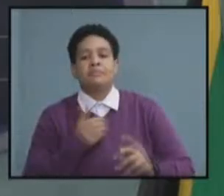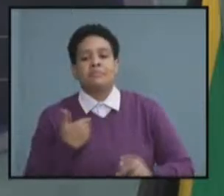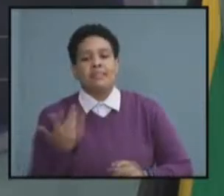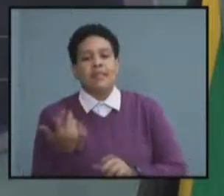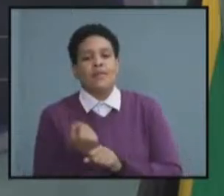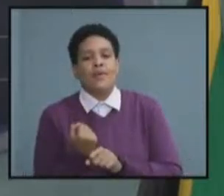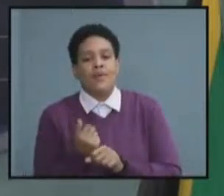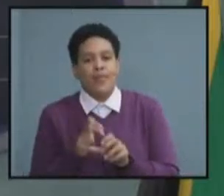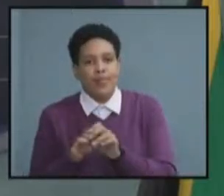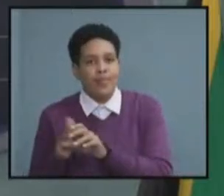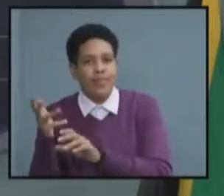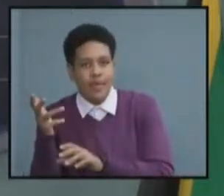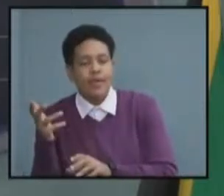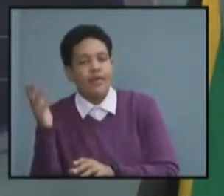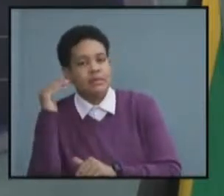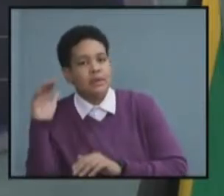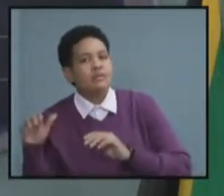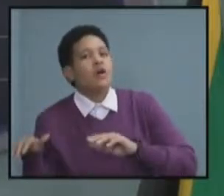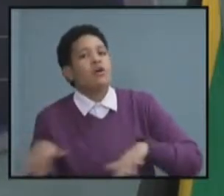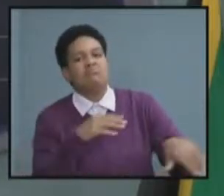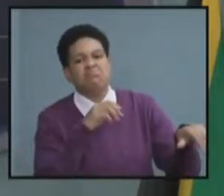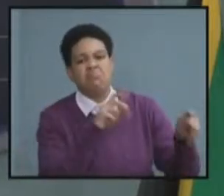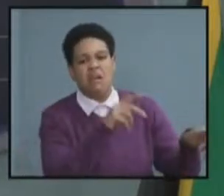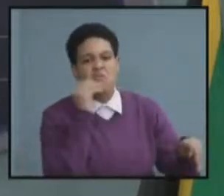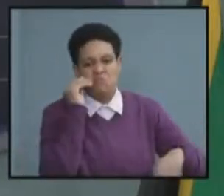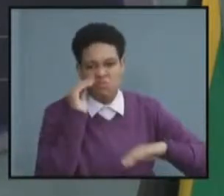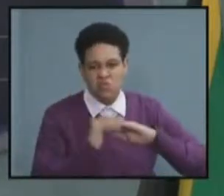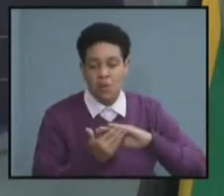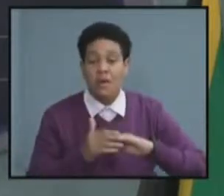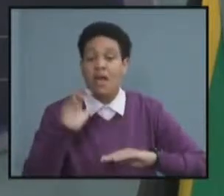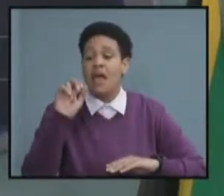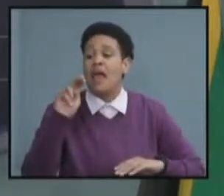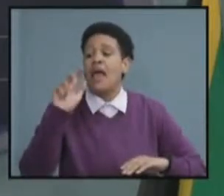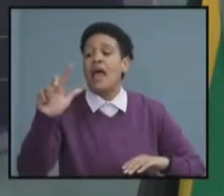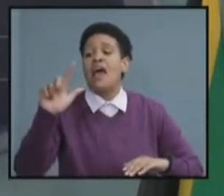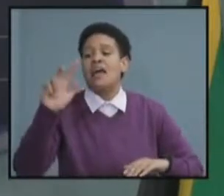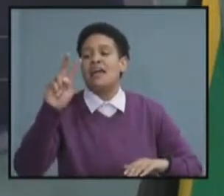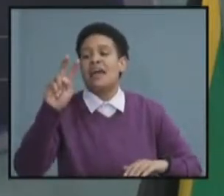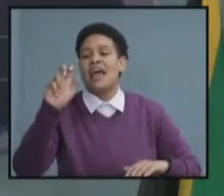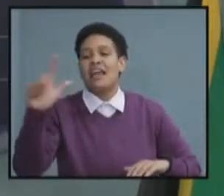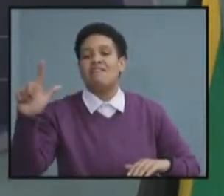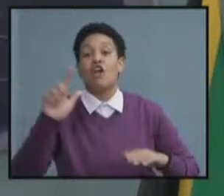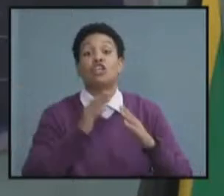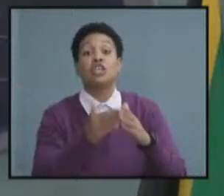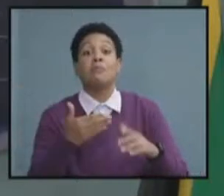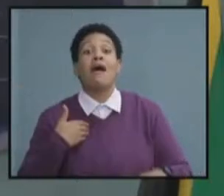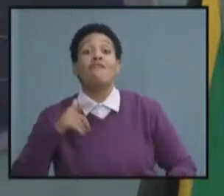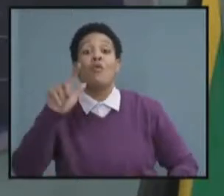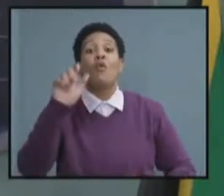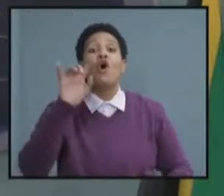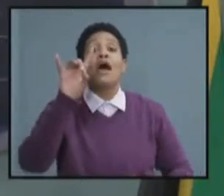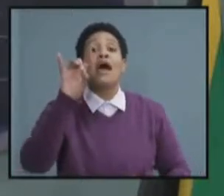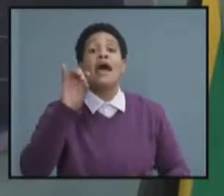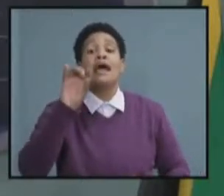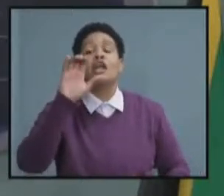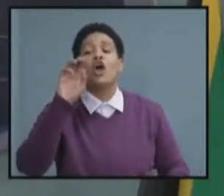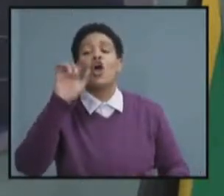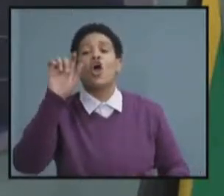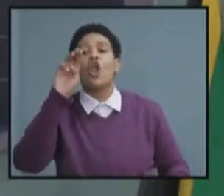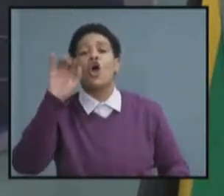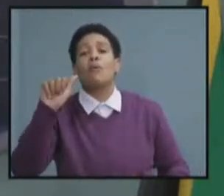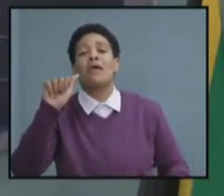members. The Carnival ship also has 180 Colombian nationals who will